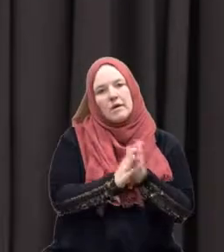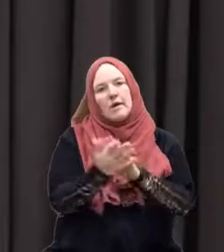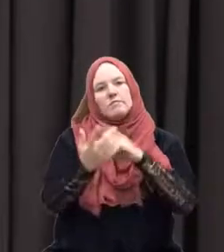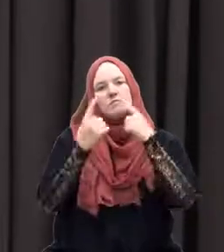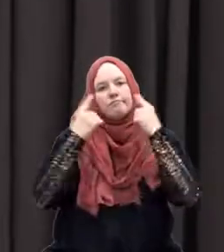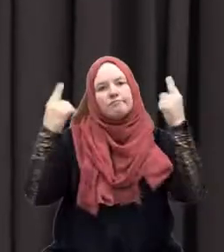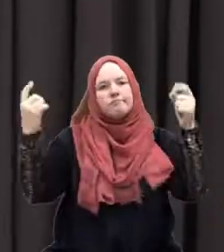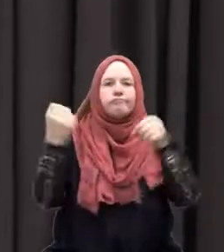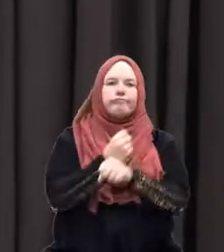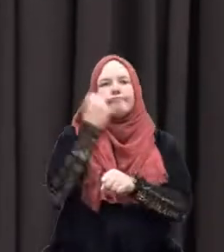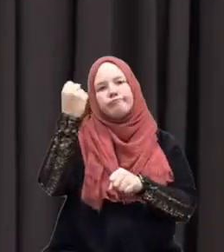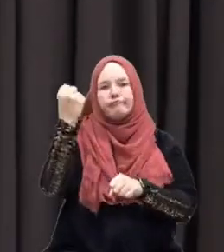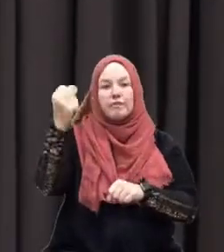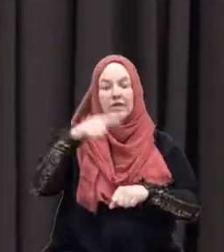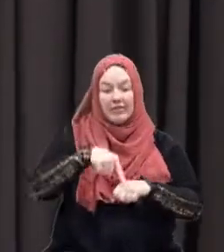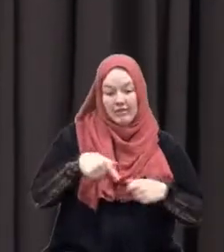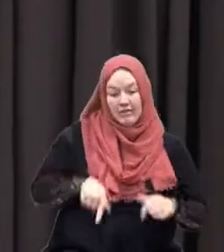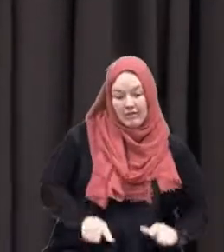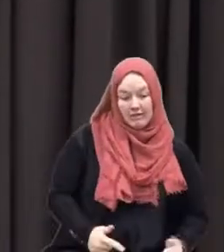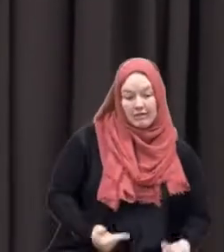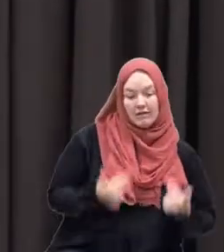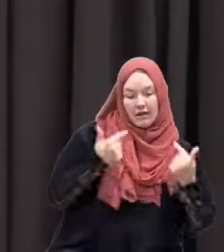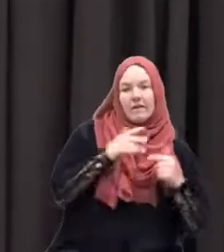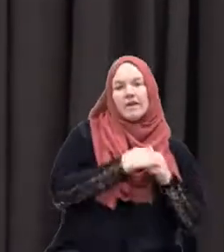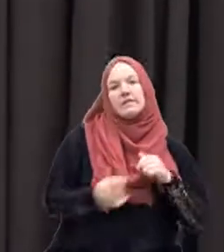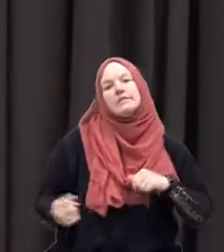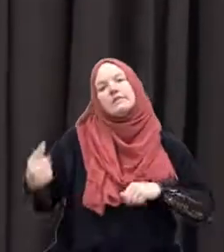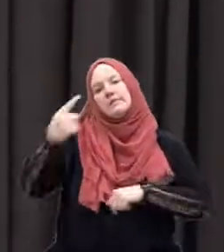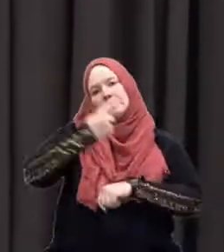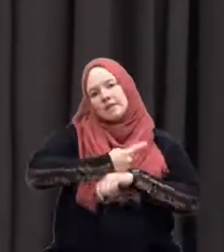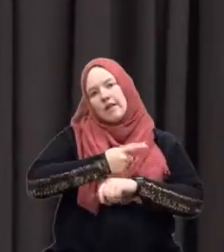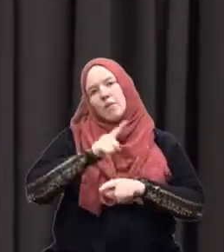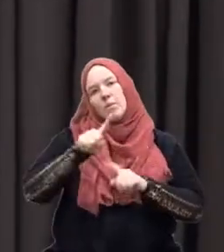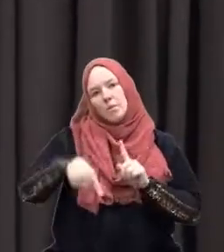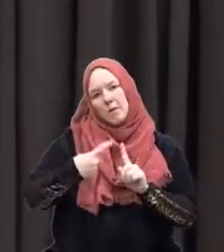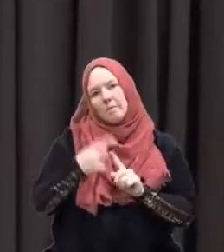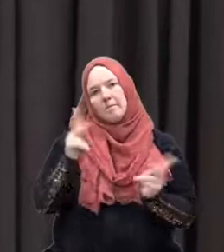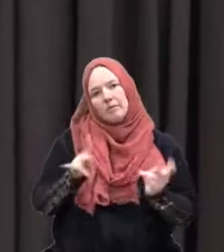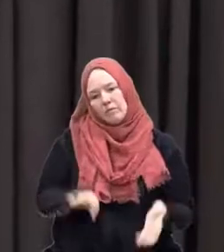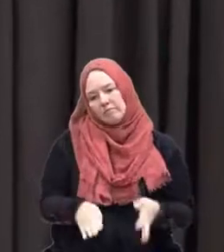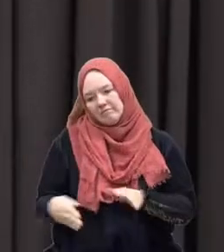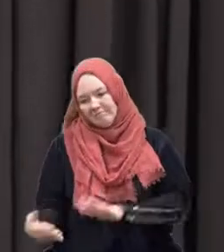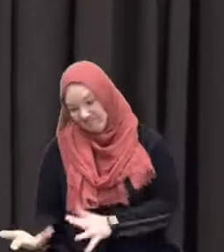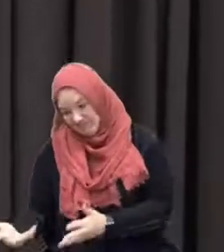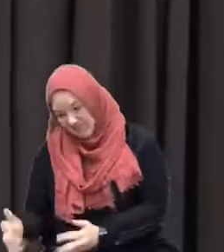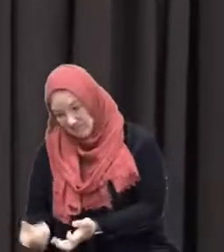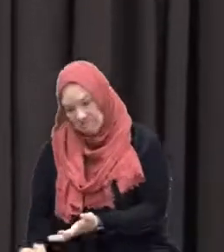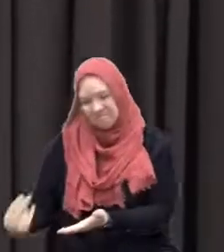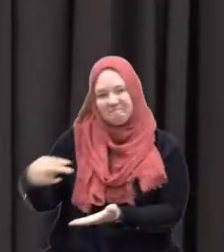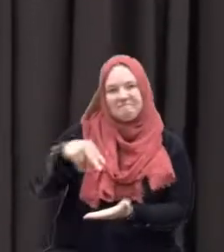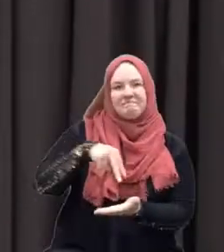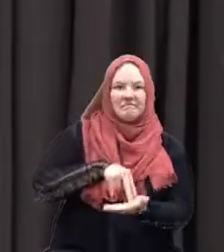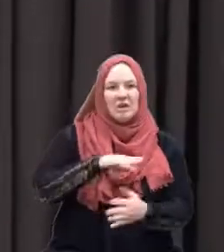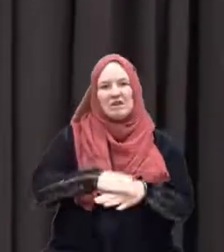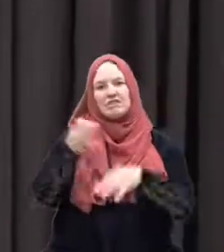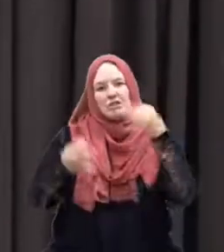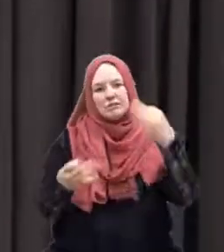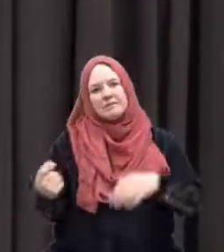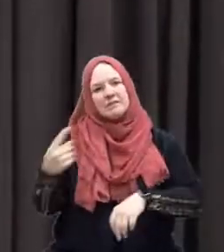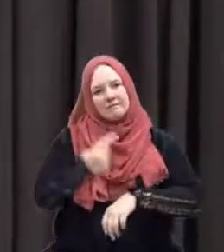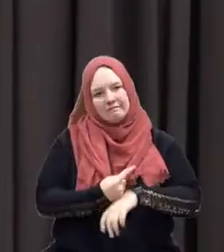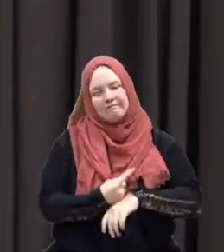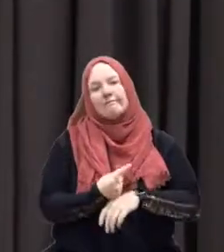them victory in this life and on the day the witnesses are going to be resurrected. Last